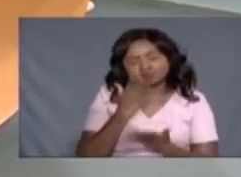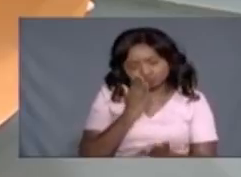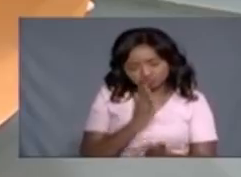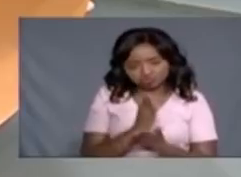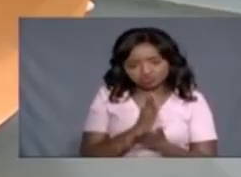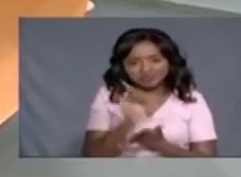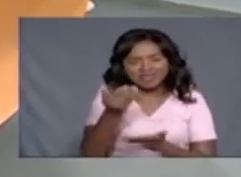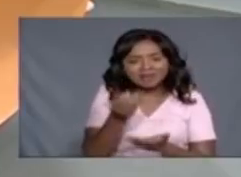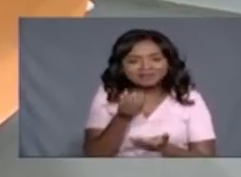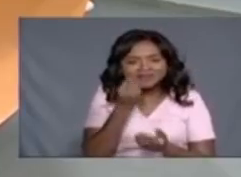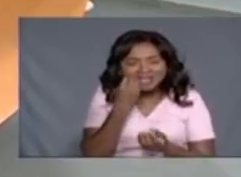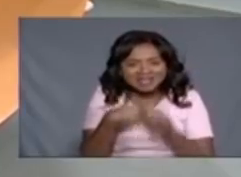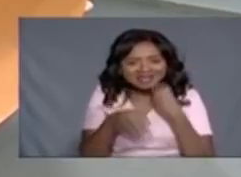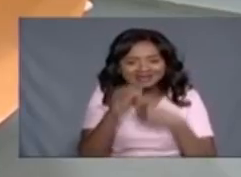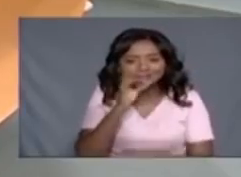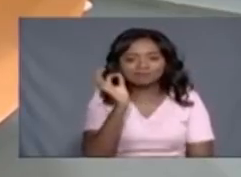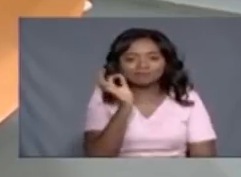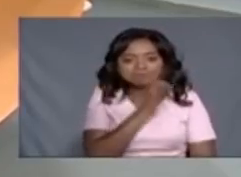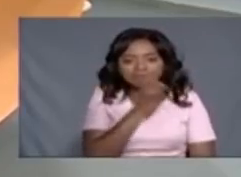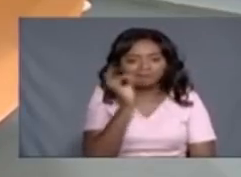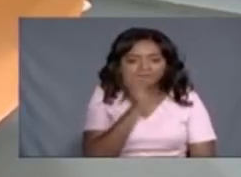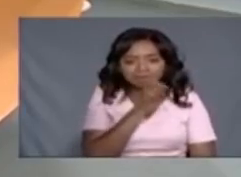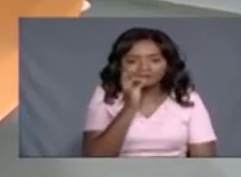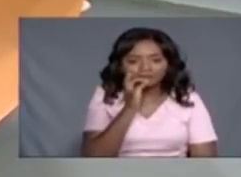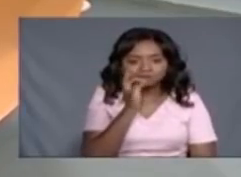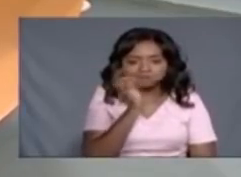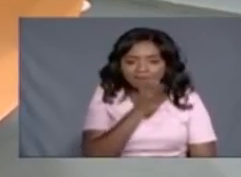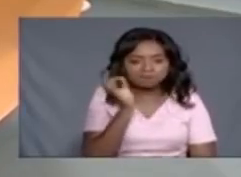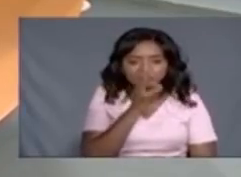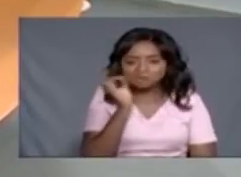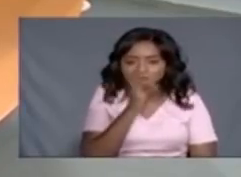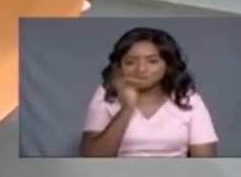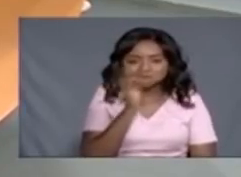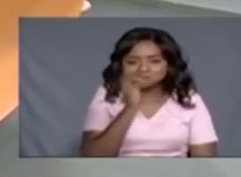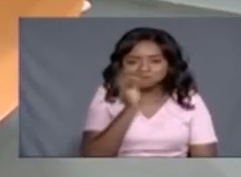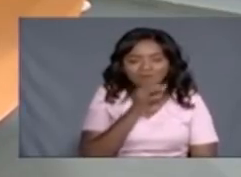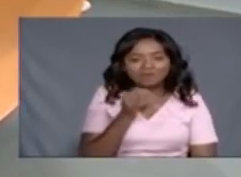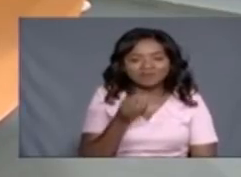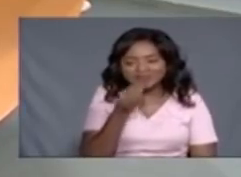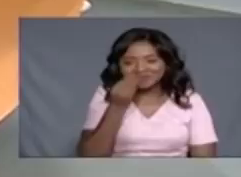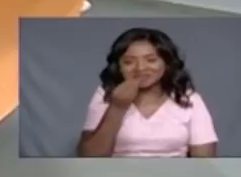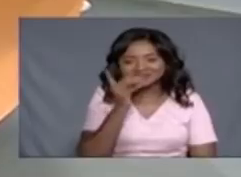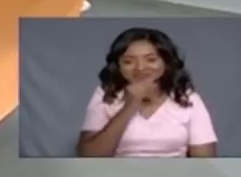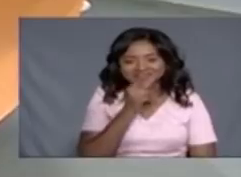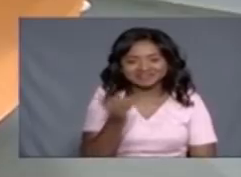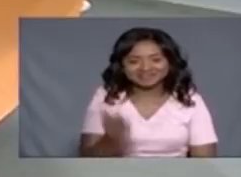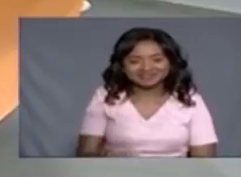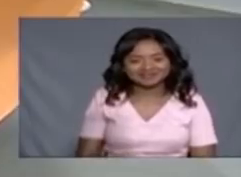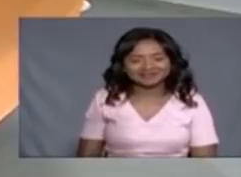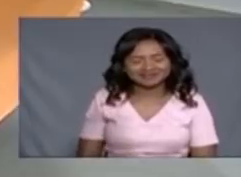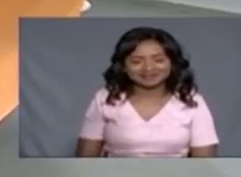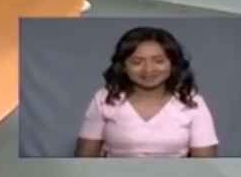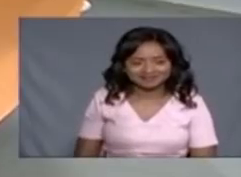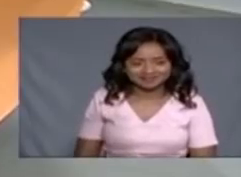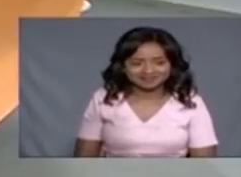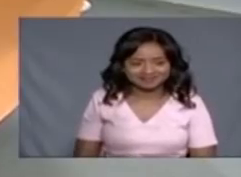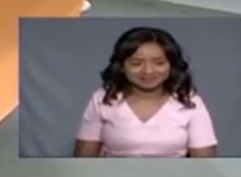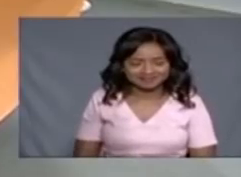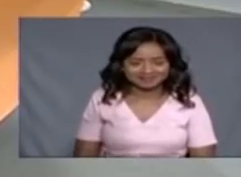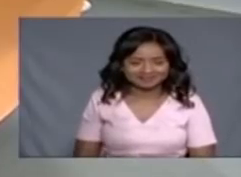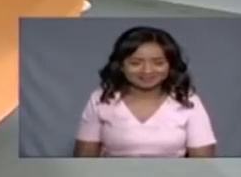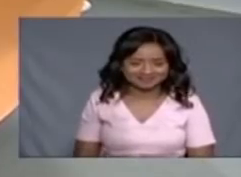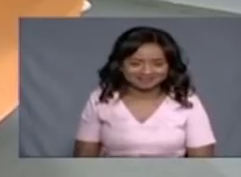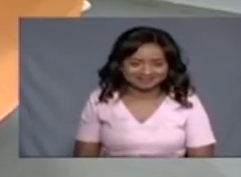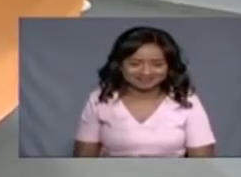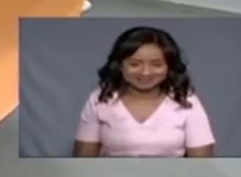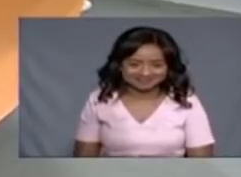on the vevey. And they look like they are feeding everything. On the mira. Yes. Okay. Oh, yes. No, that is that's